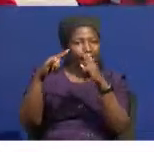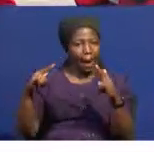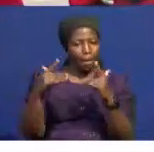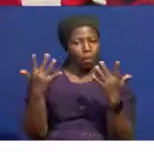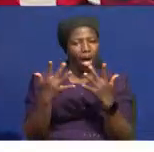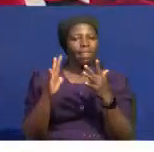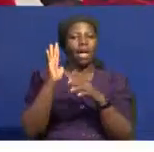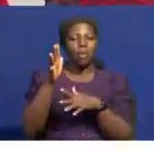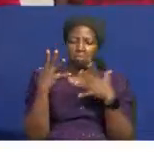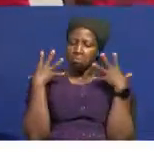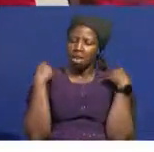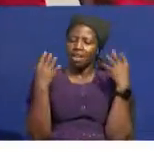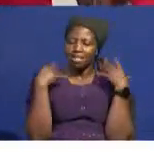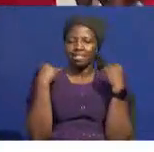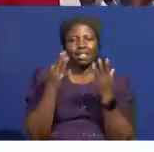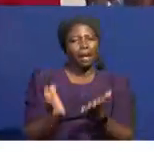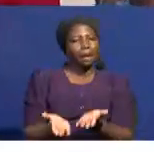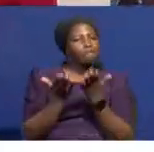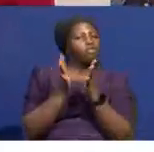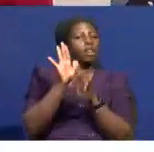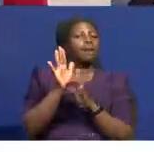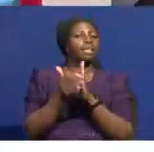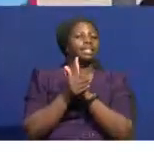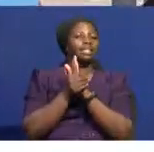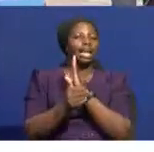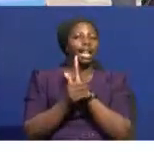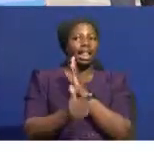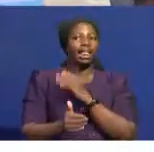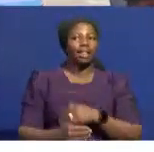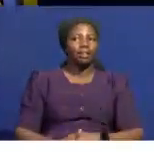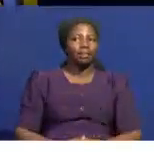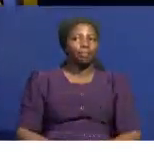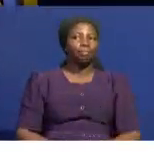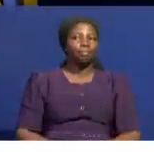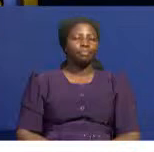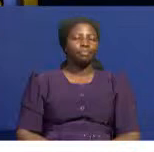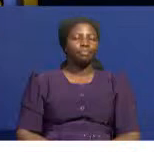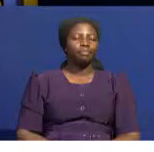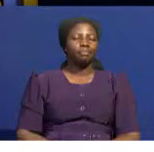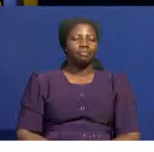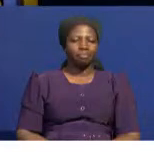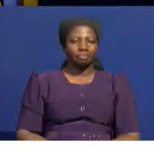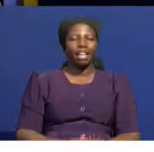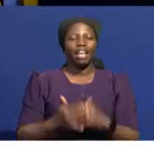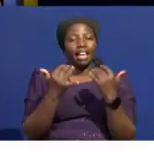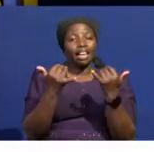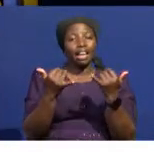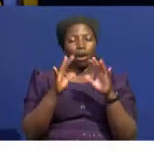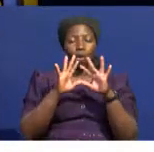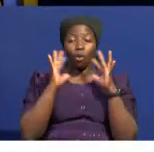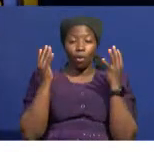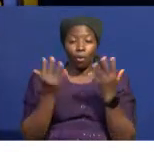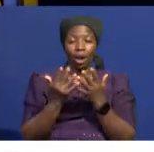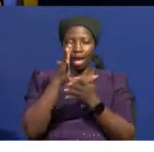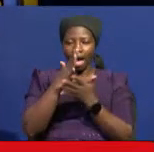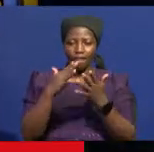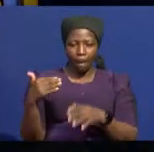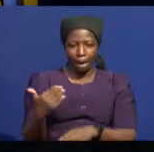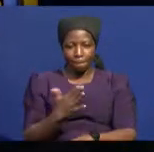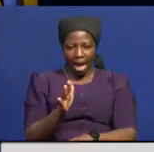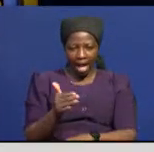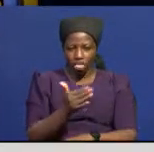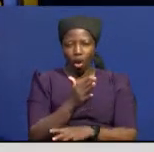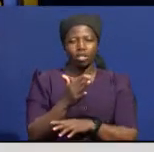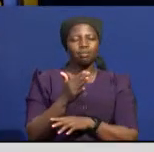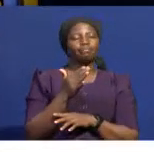up on their skills. Nora Mwangi for Legends Edition. Now, World Half Marathon champion